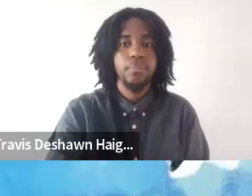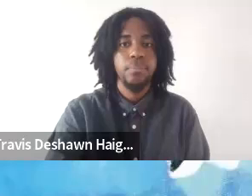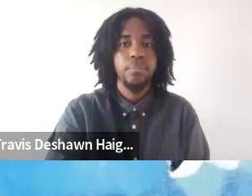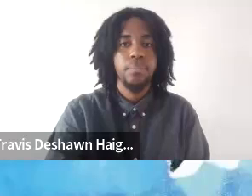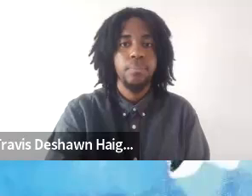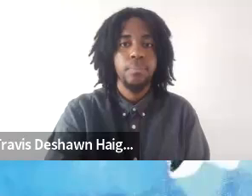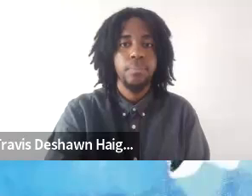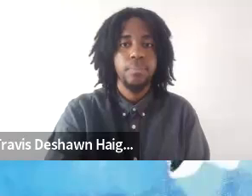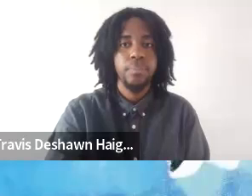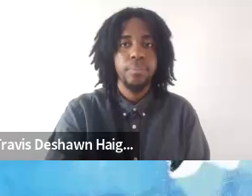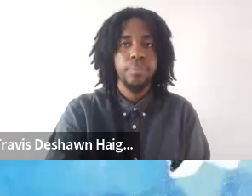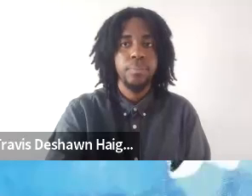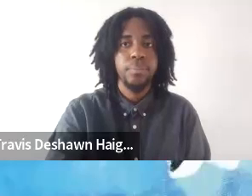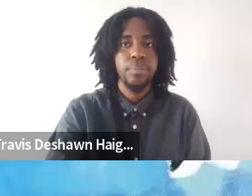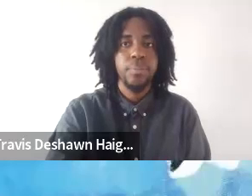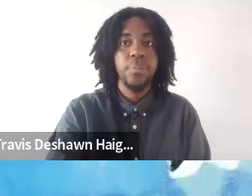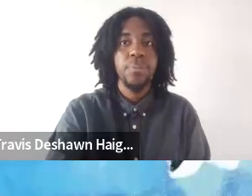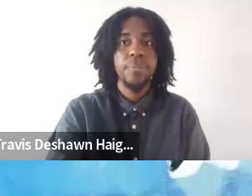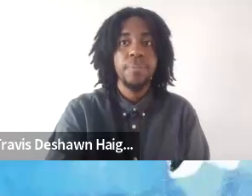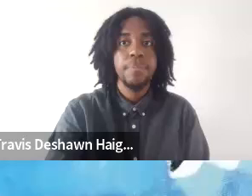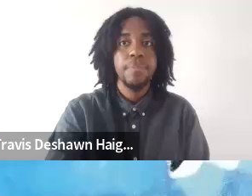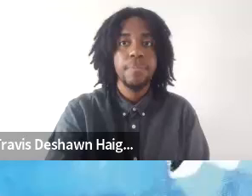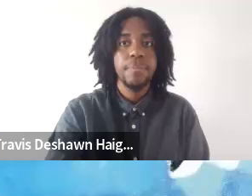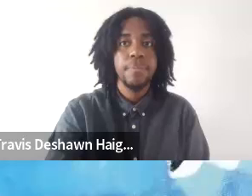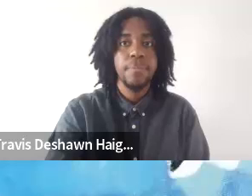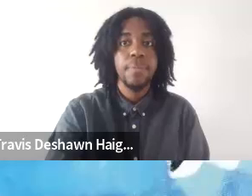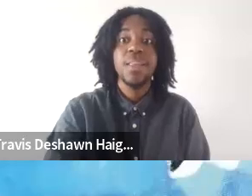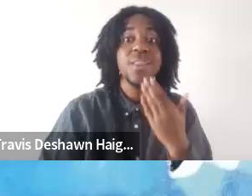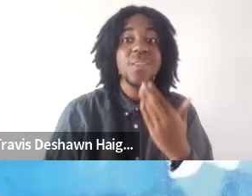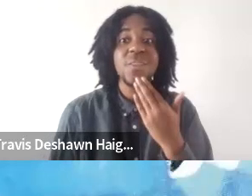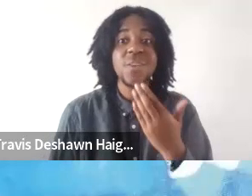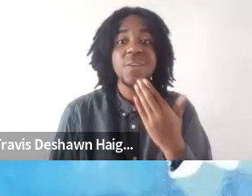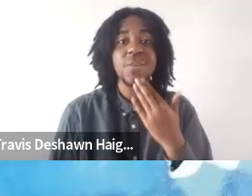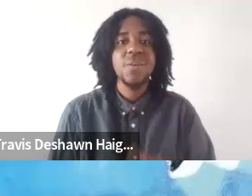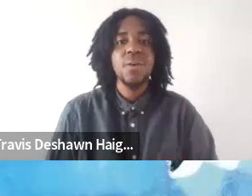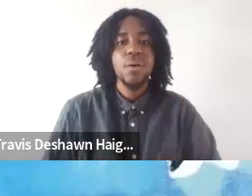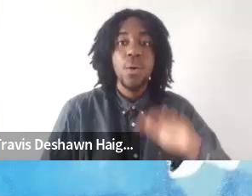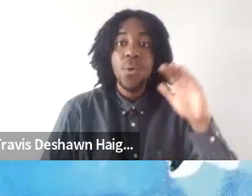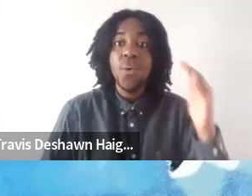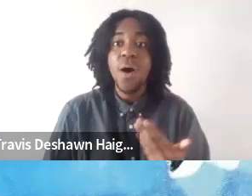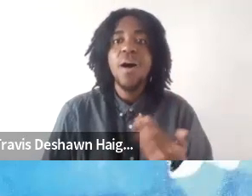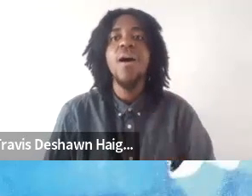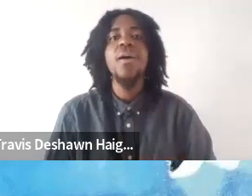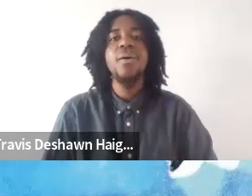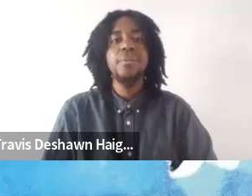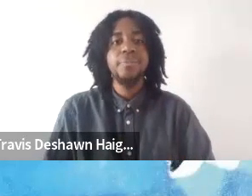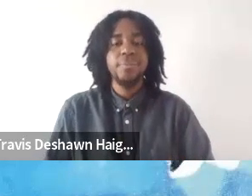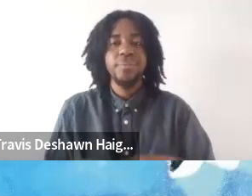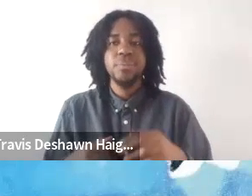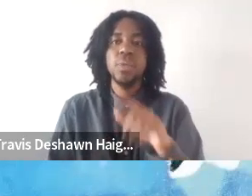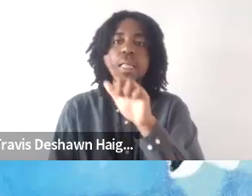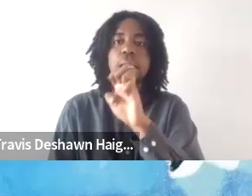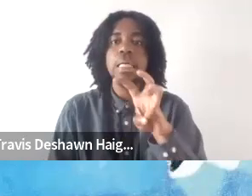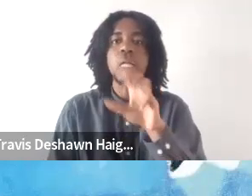Thanks, Sarah. Welcome, everyone, to Lee&Low's Fall 2023 and Spring